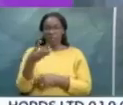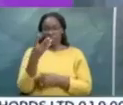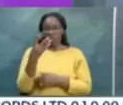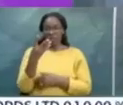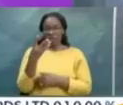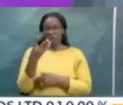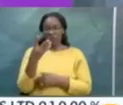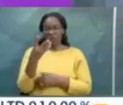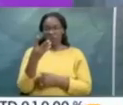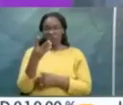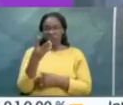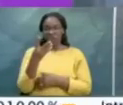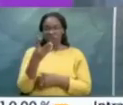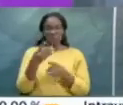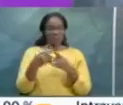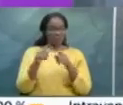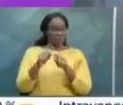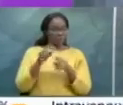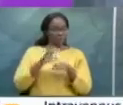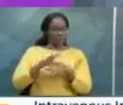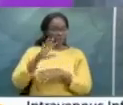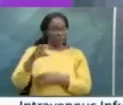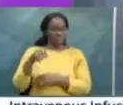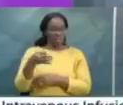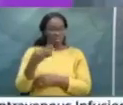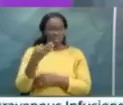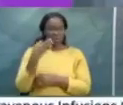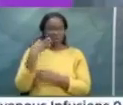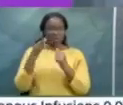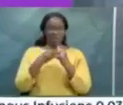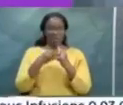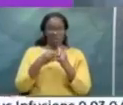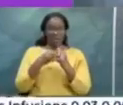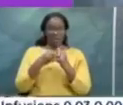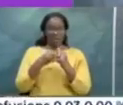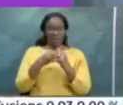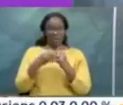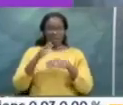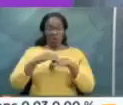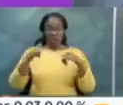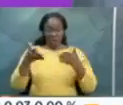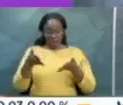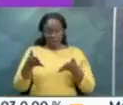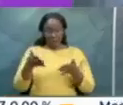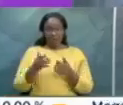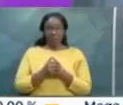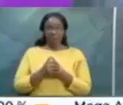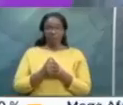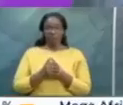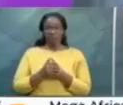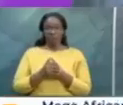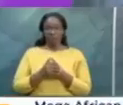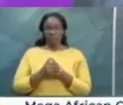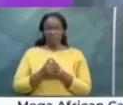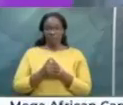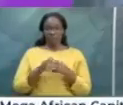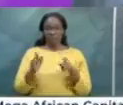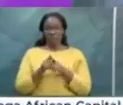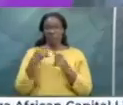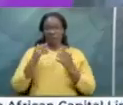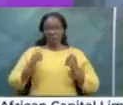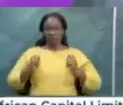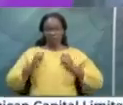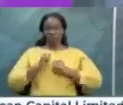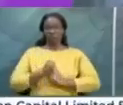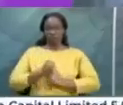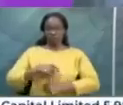shillings, while you can get it for 3,800 Kenyan shillings on our platform right here. We also have a video jackets. Clearly, you can